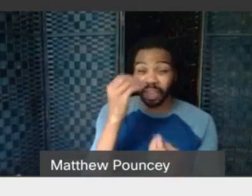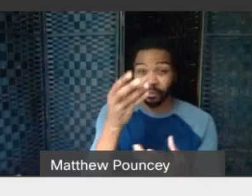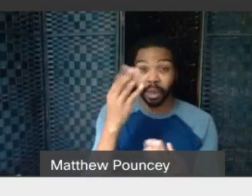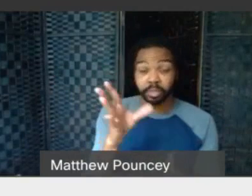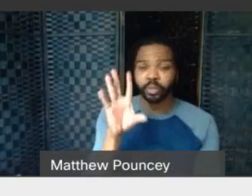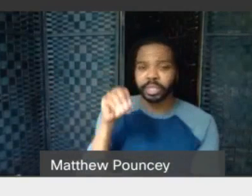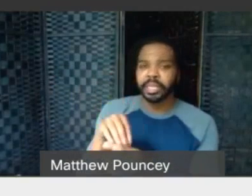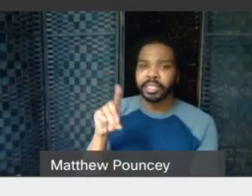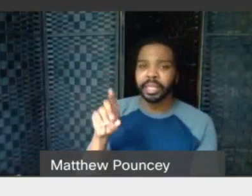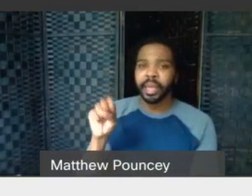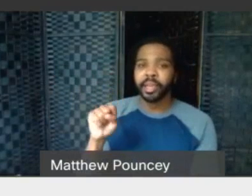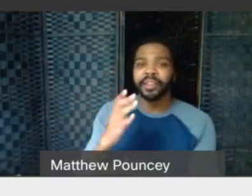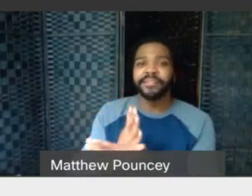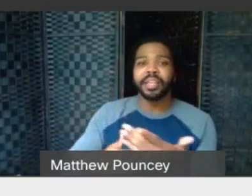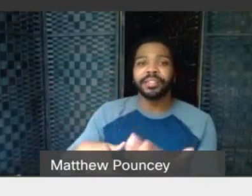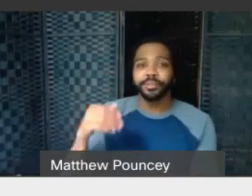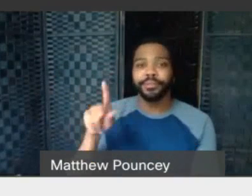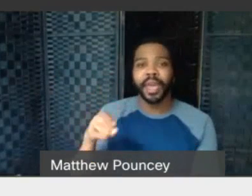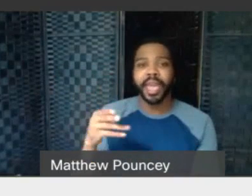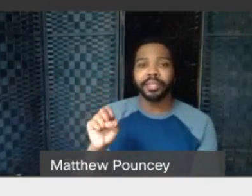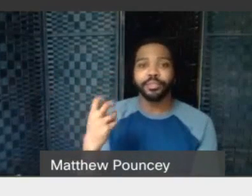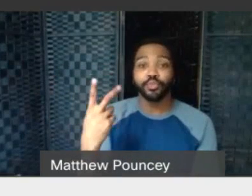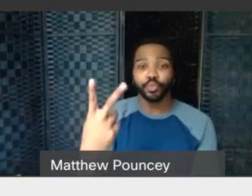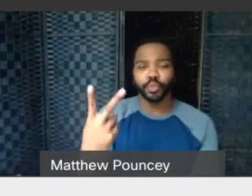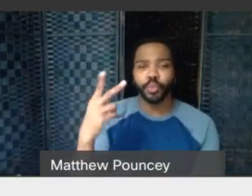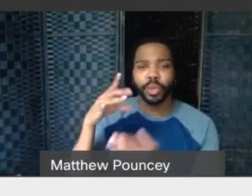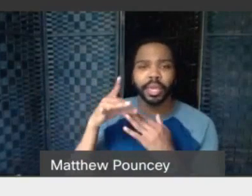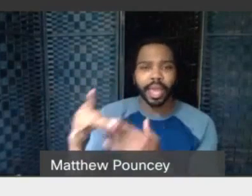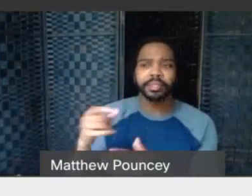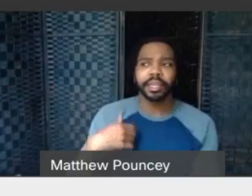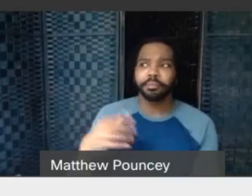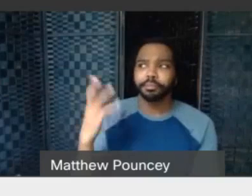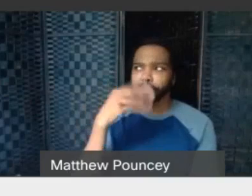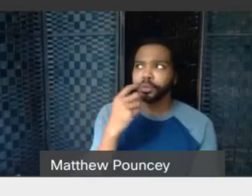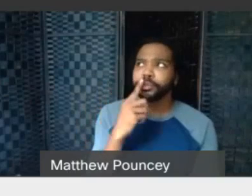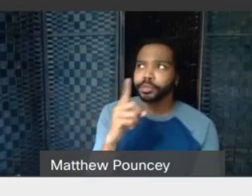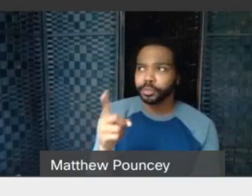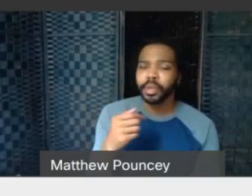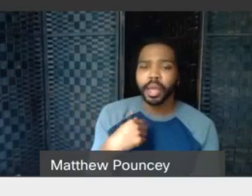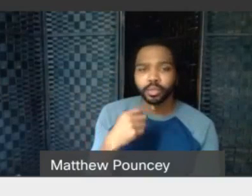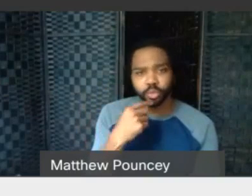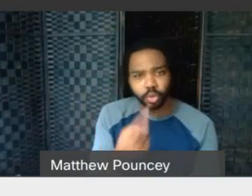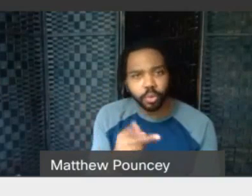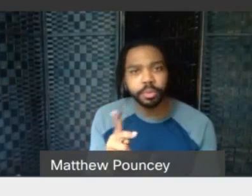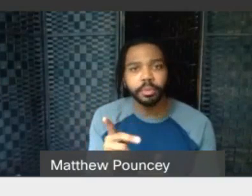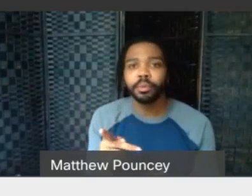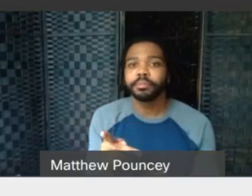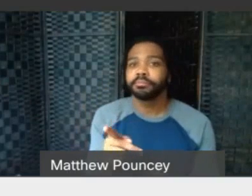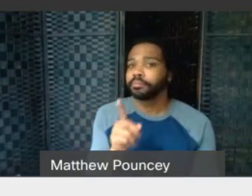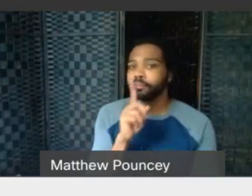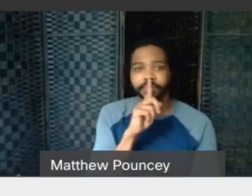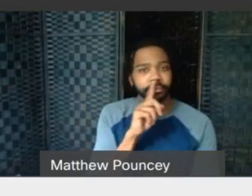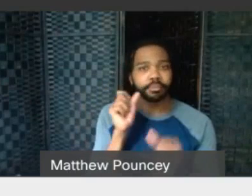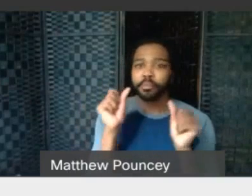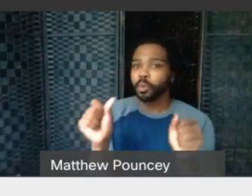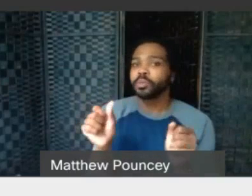phase 2 guidance that I pretty sure I had told people is no longer on our website.